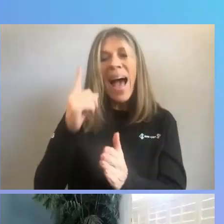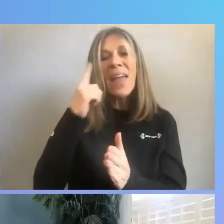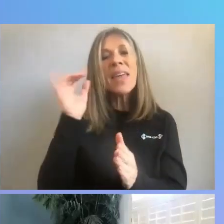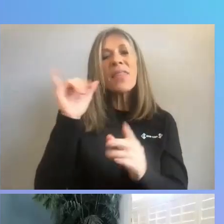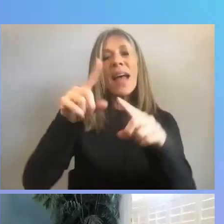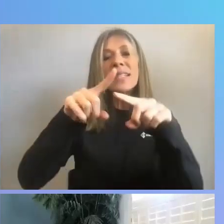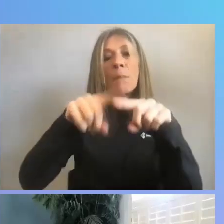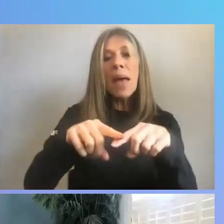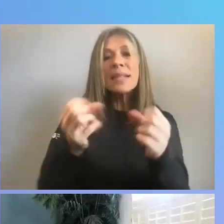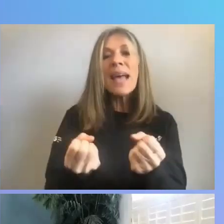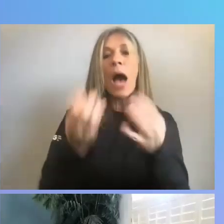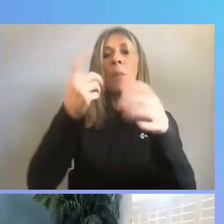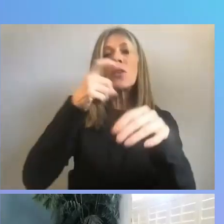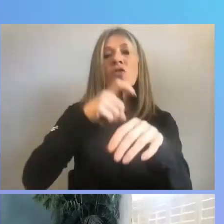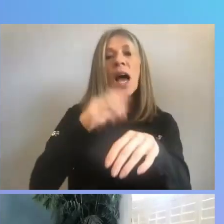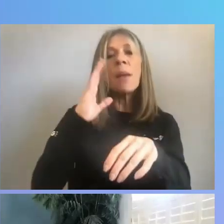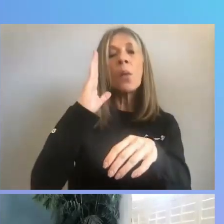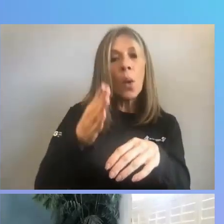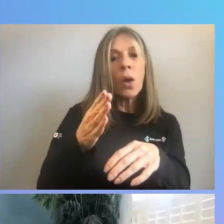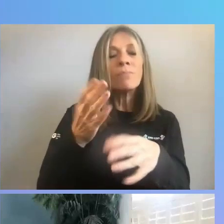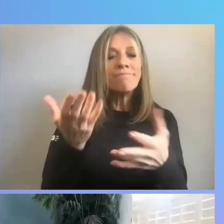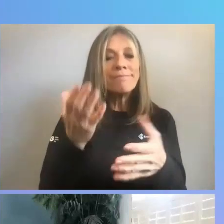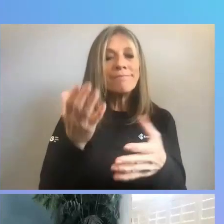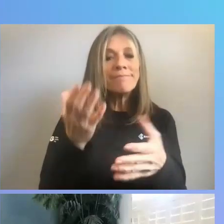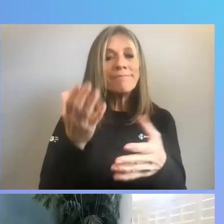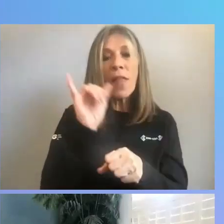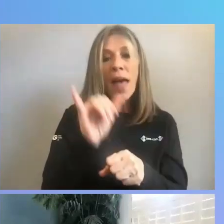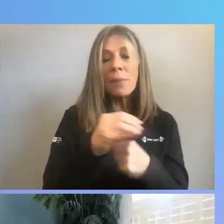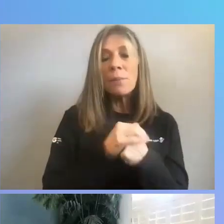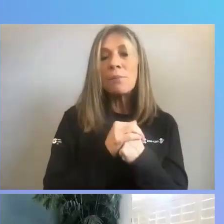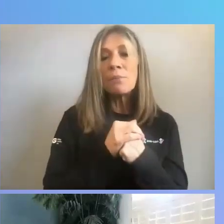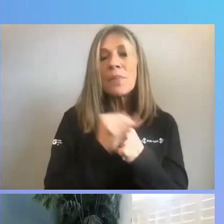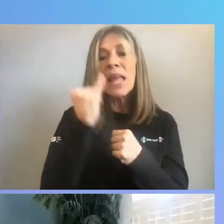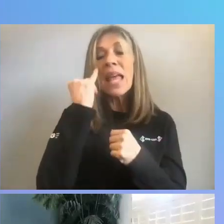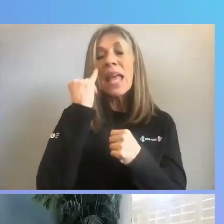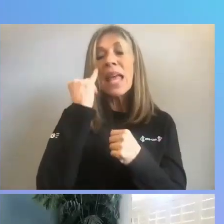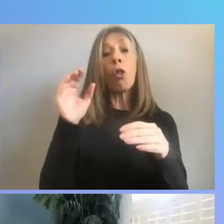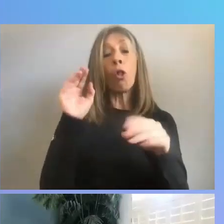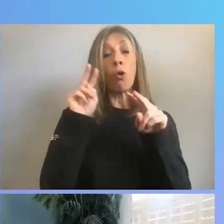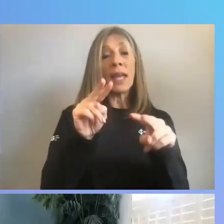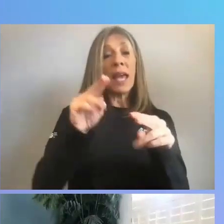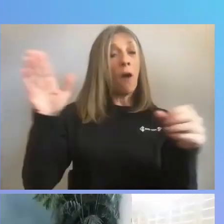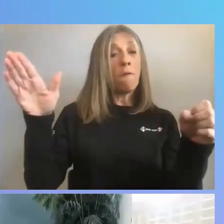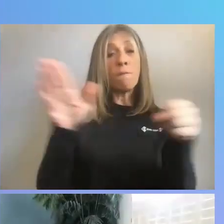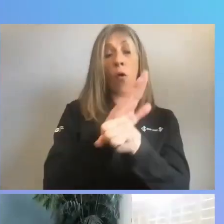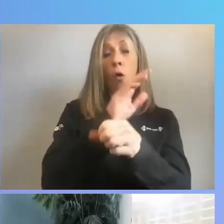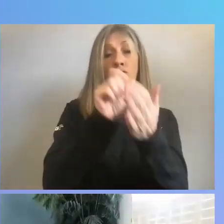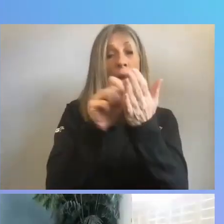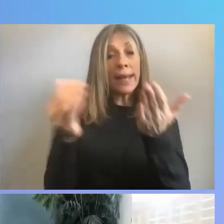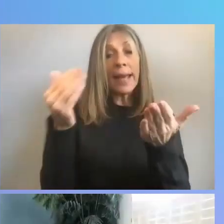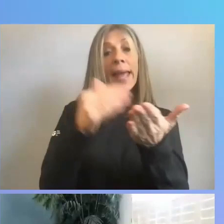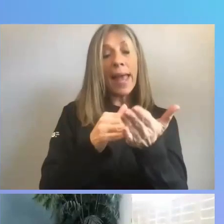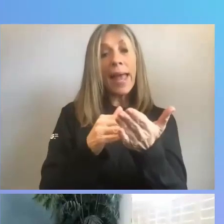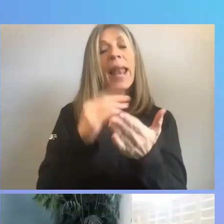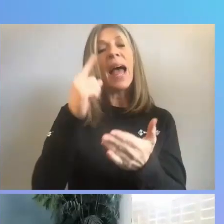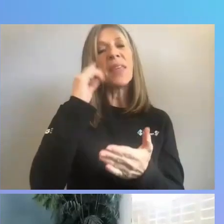how much time it's going to take to do all of it. Given that we're looking at a complete rewrite, I very much expect it's going to take a long